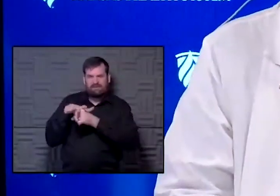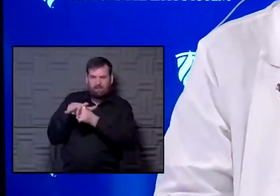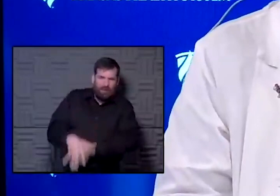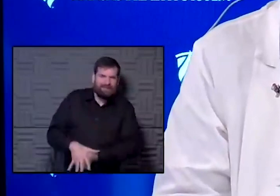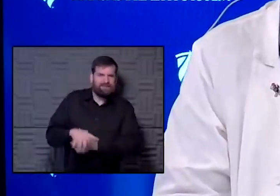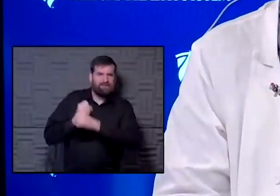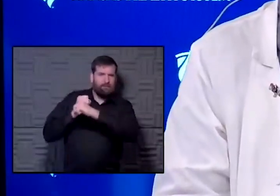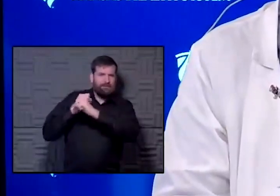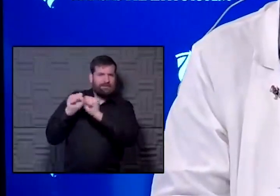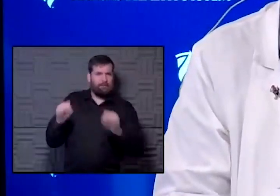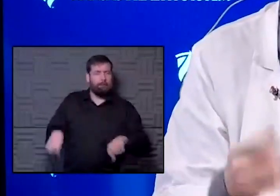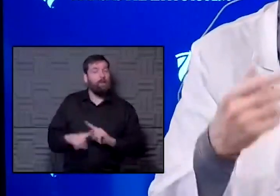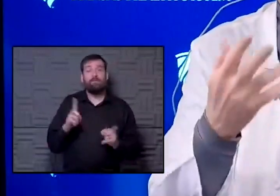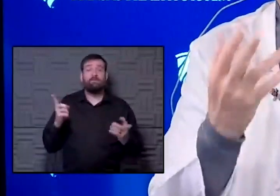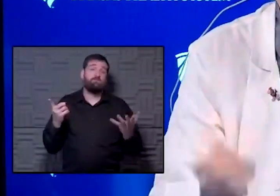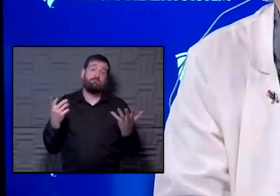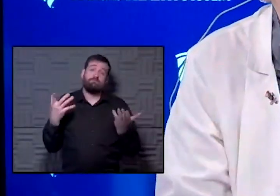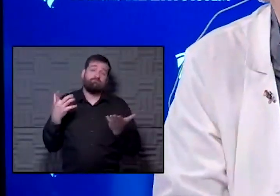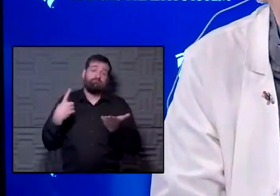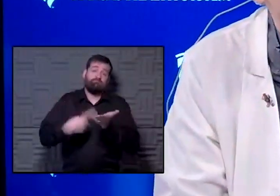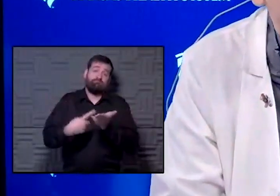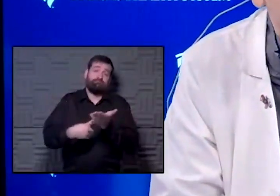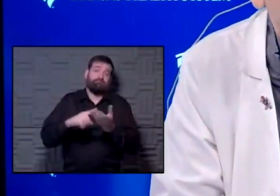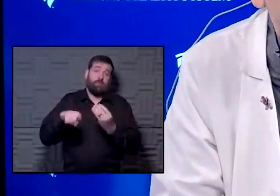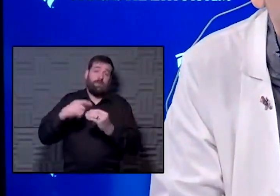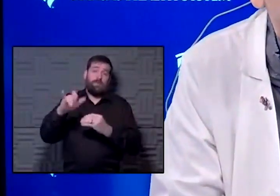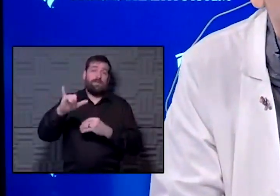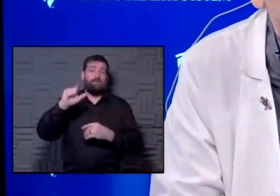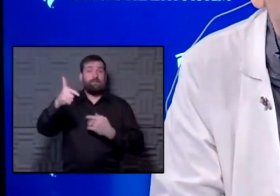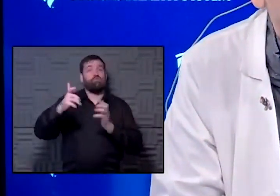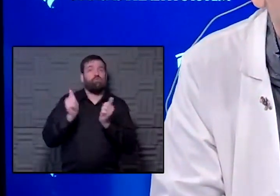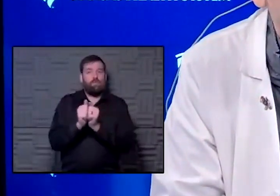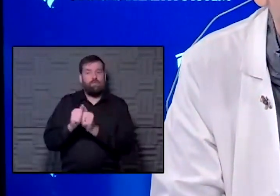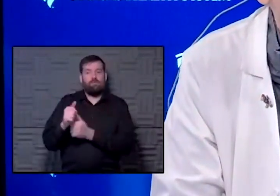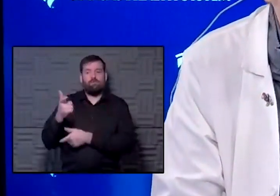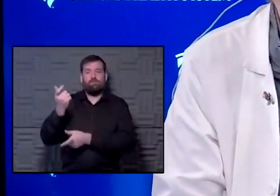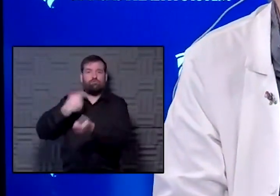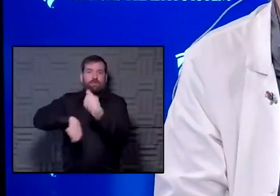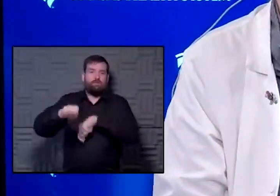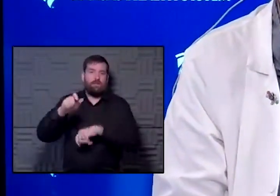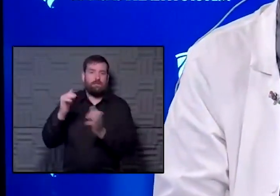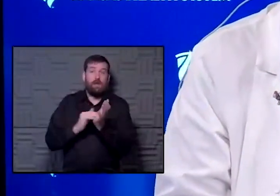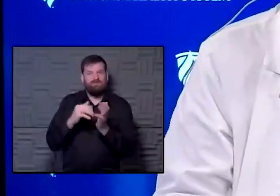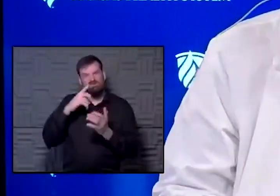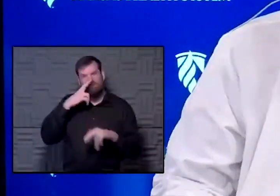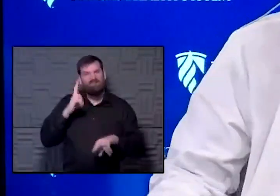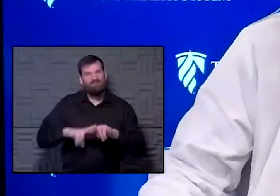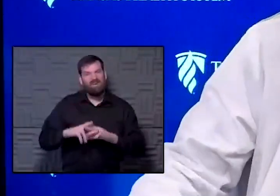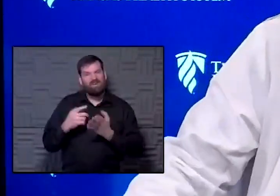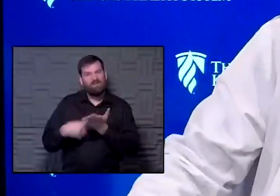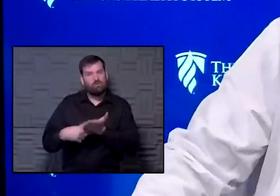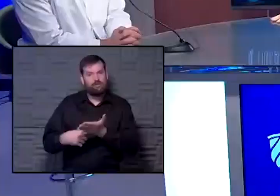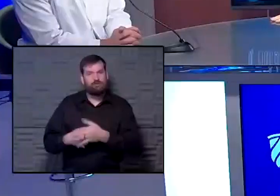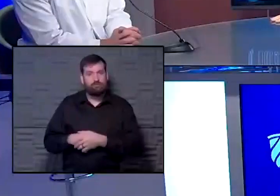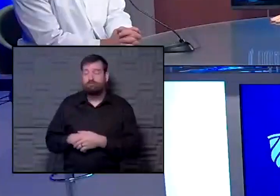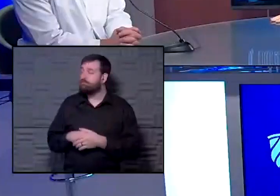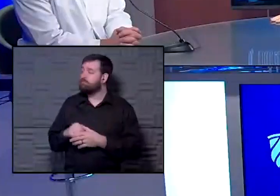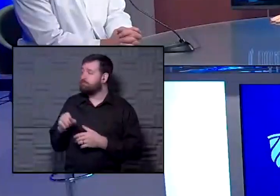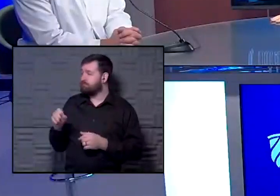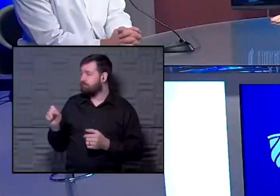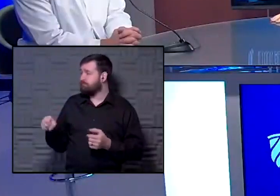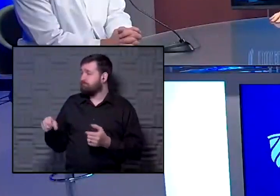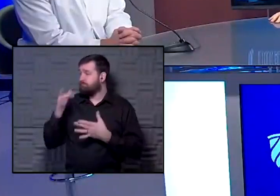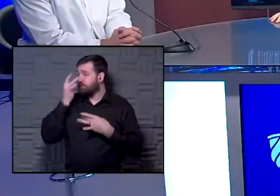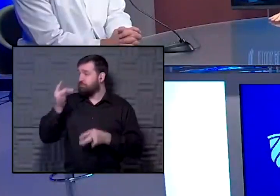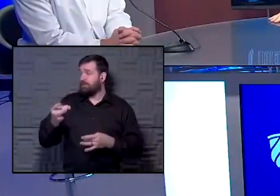But we should talk. We can talk a little bit about that sometime with one of our transplant docs down here. It'd be a fun conversation, I think, around Yeah, COVID. yeah, no, it